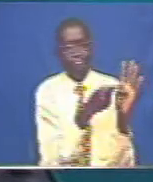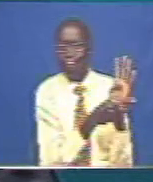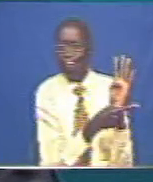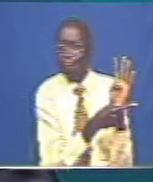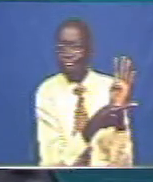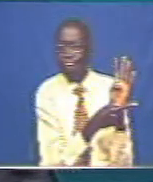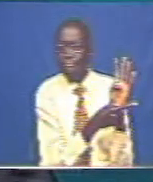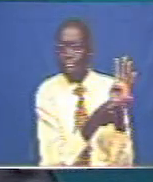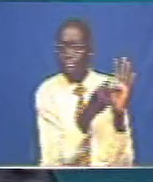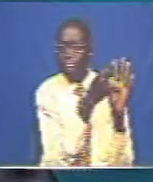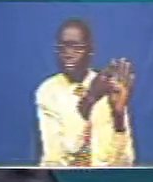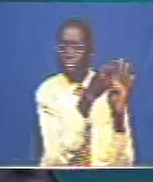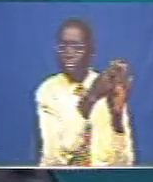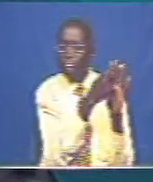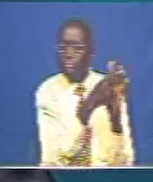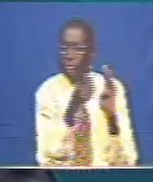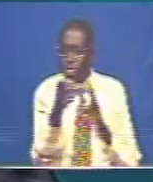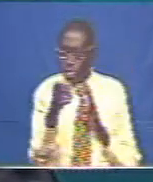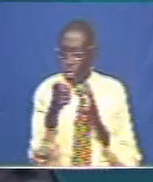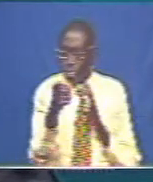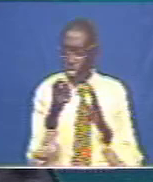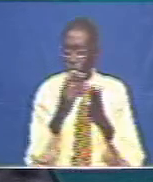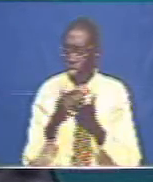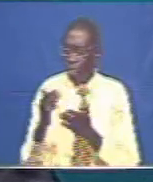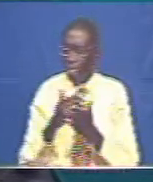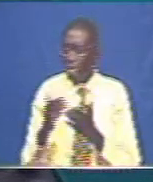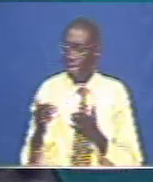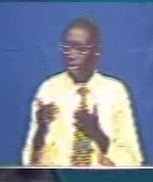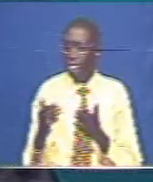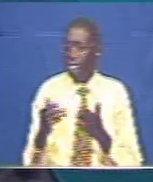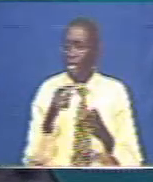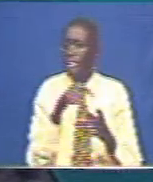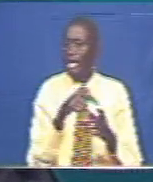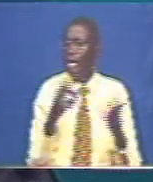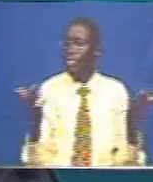do you think the movement can play best?